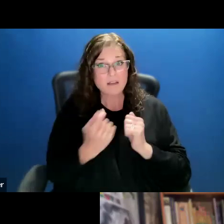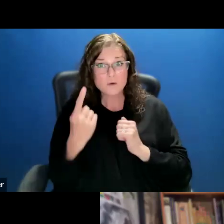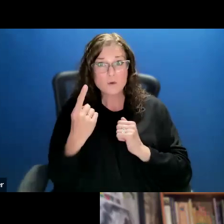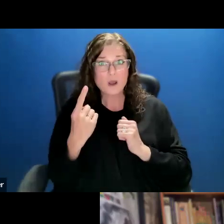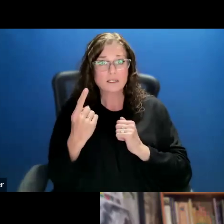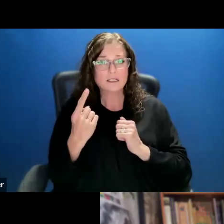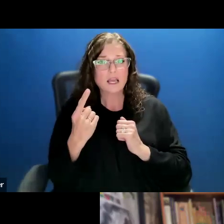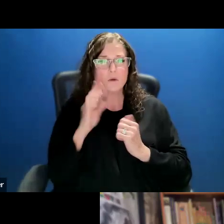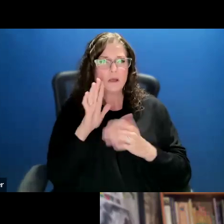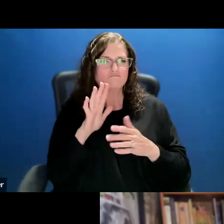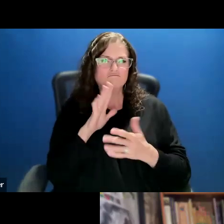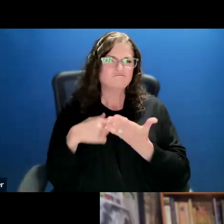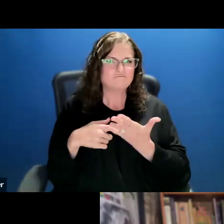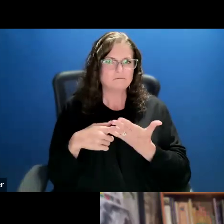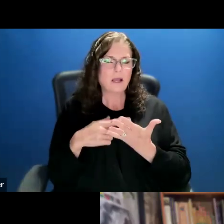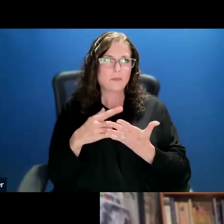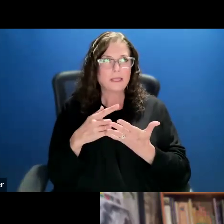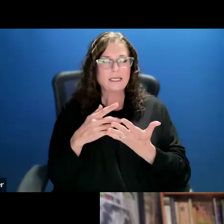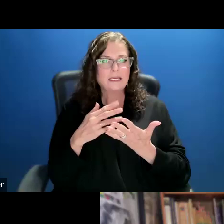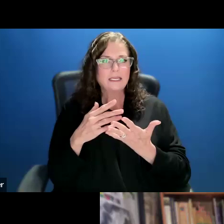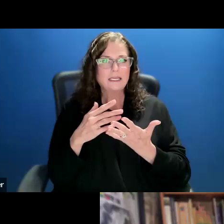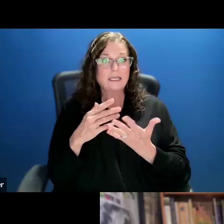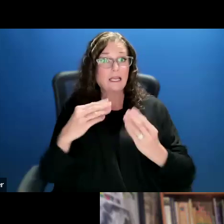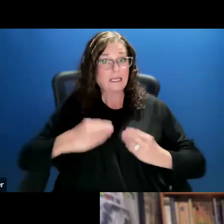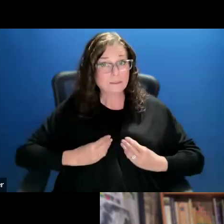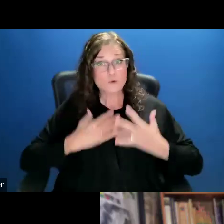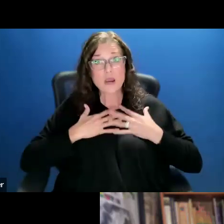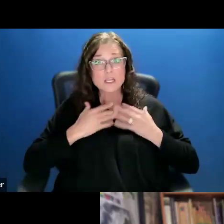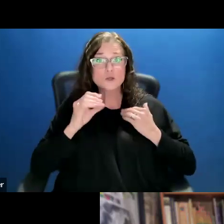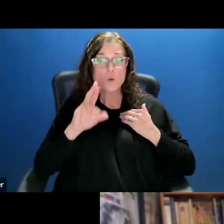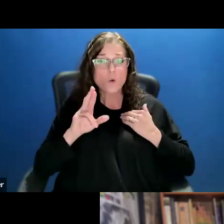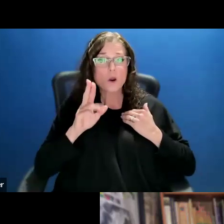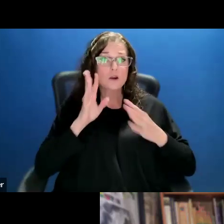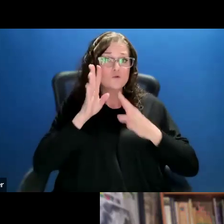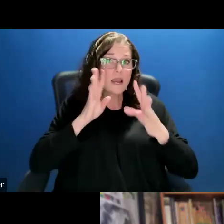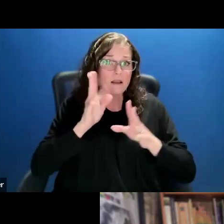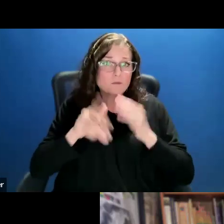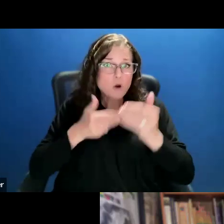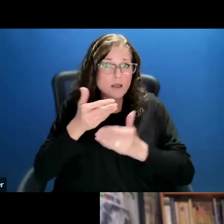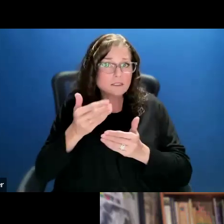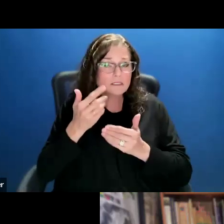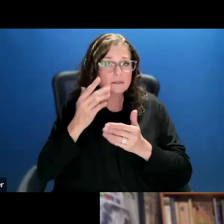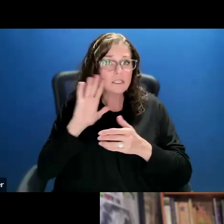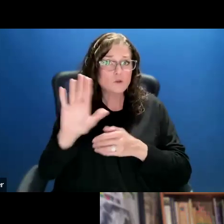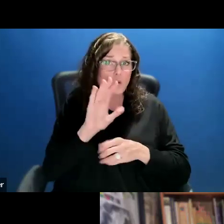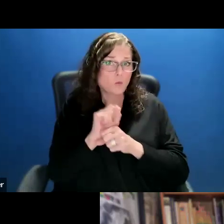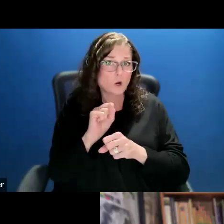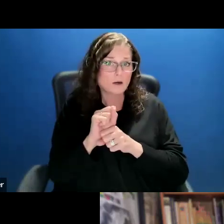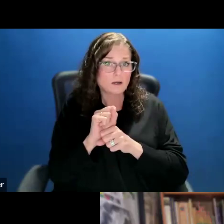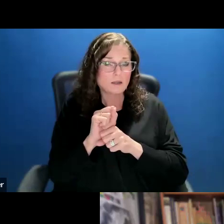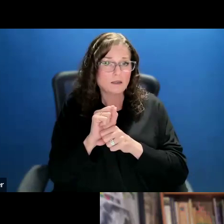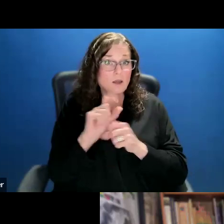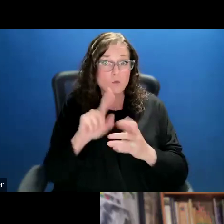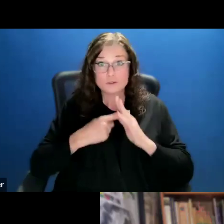to touch on sort of the either inspiration or creative process in your works. So